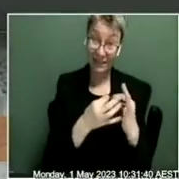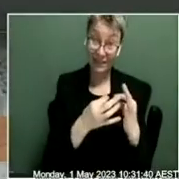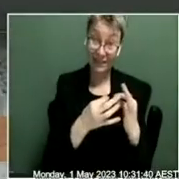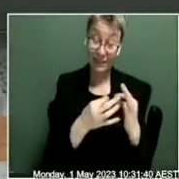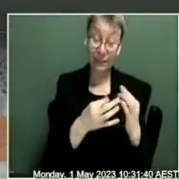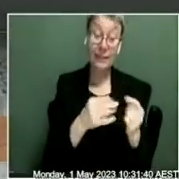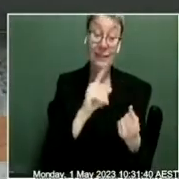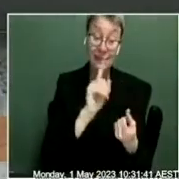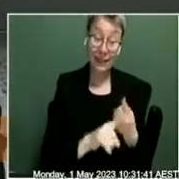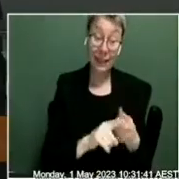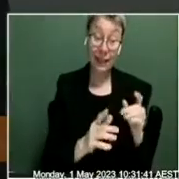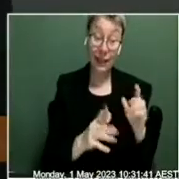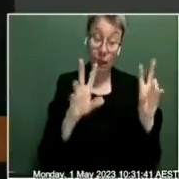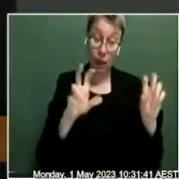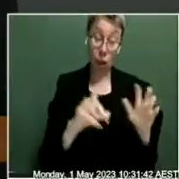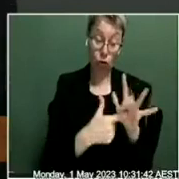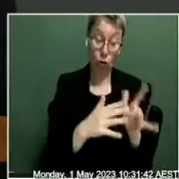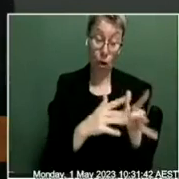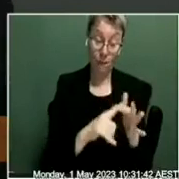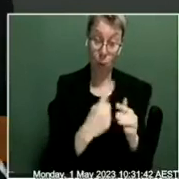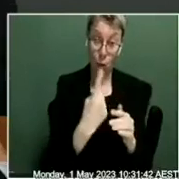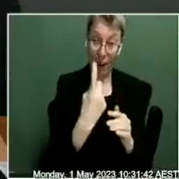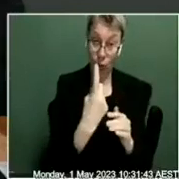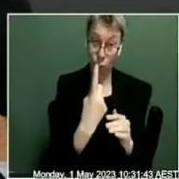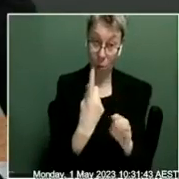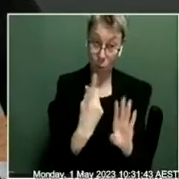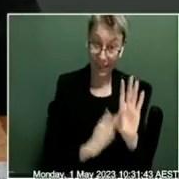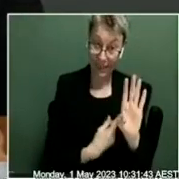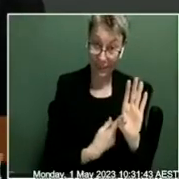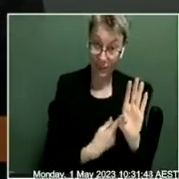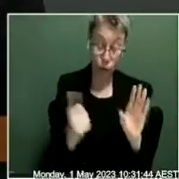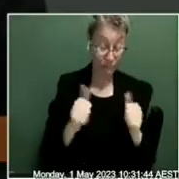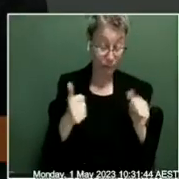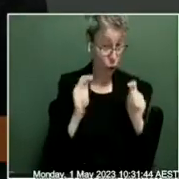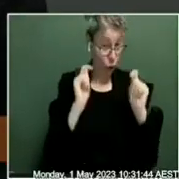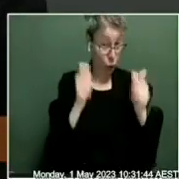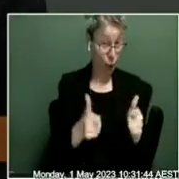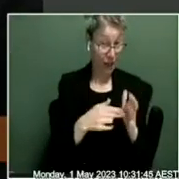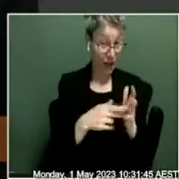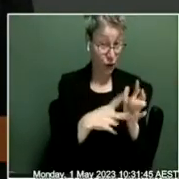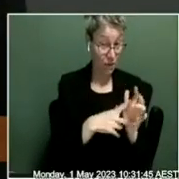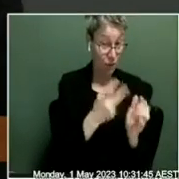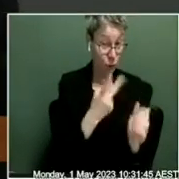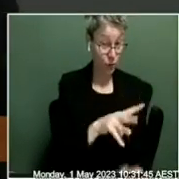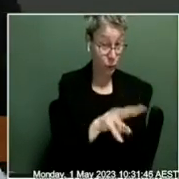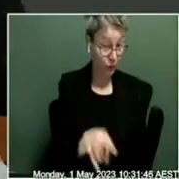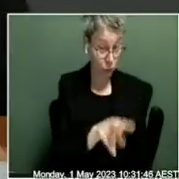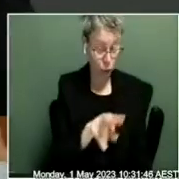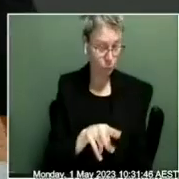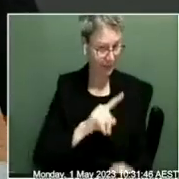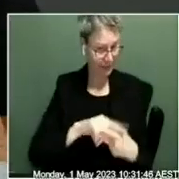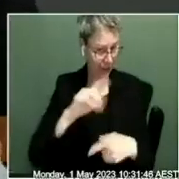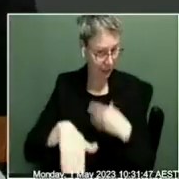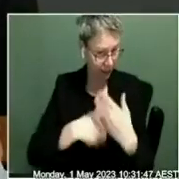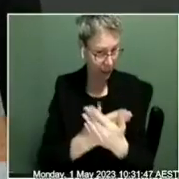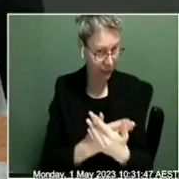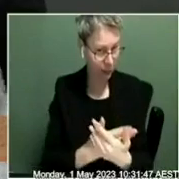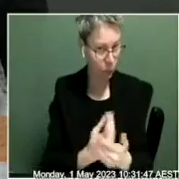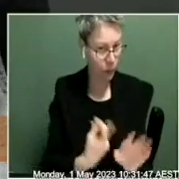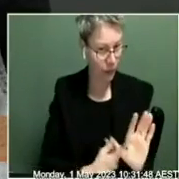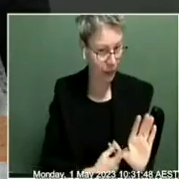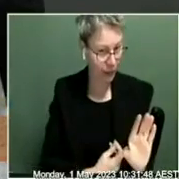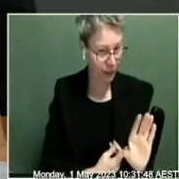paragraph 105 of the statement, it's noted that delays were largely associated with